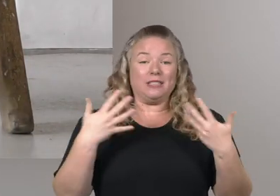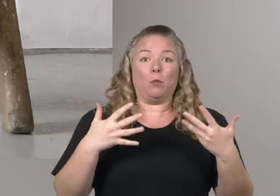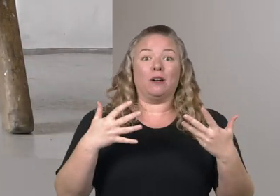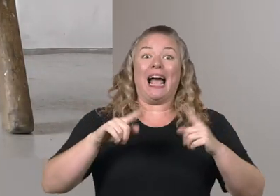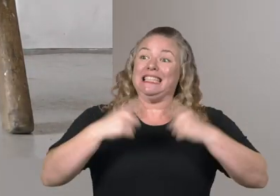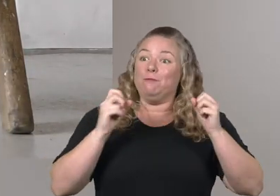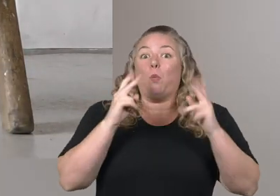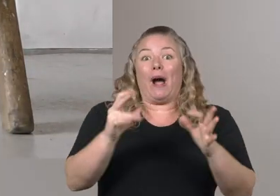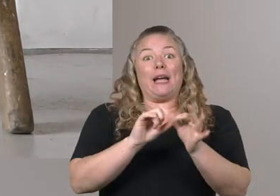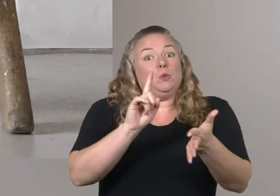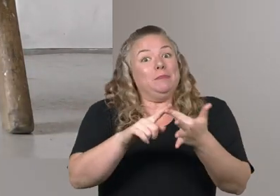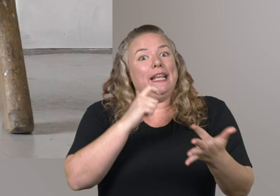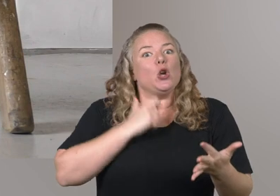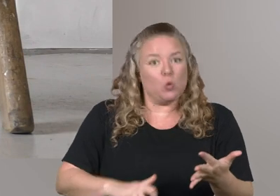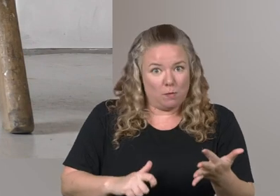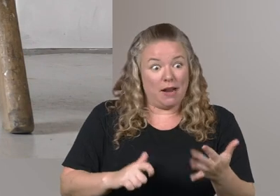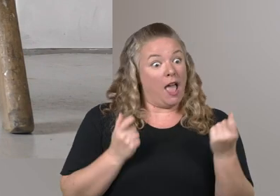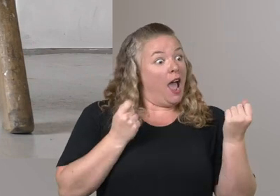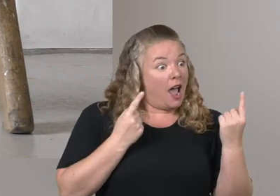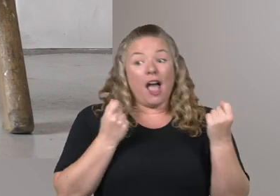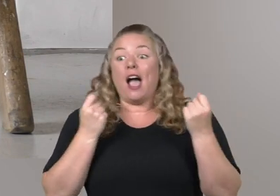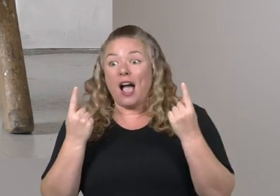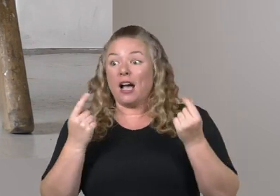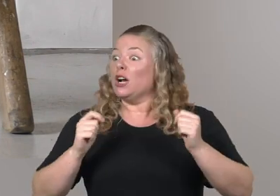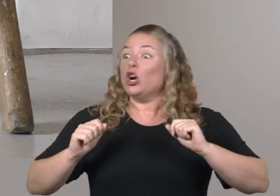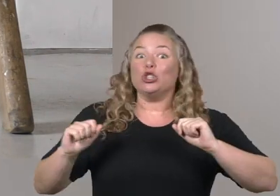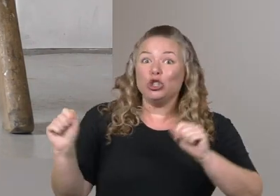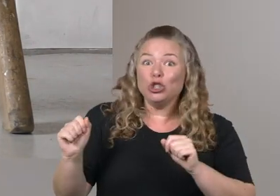human, another way of being human,